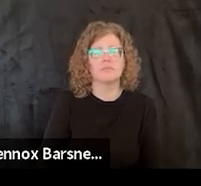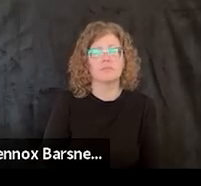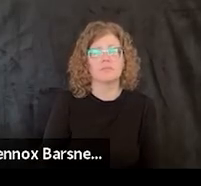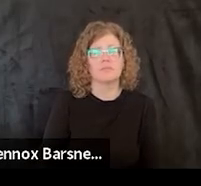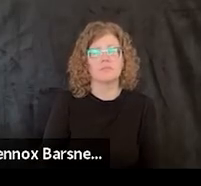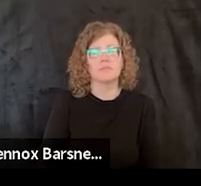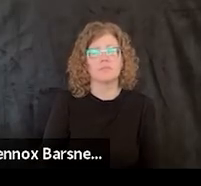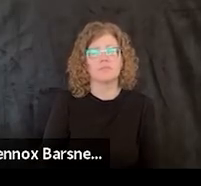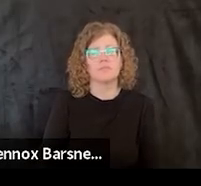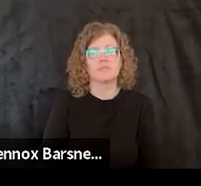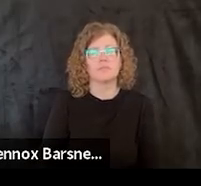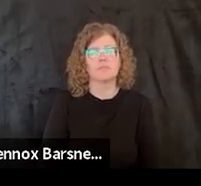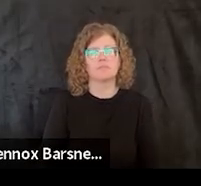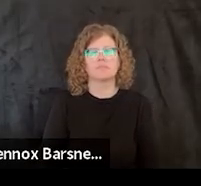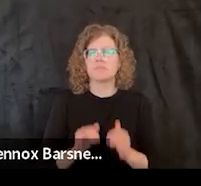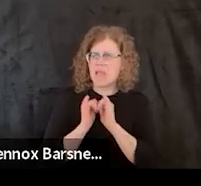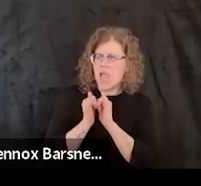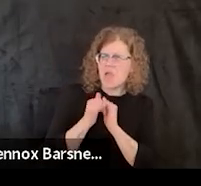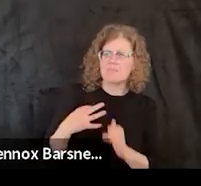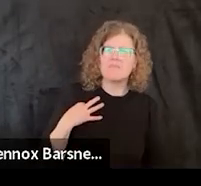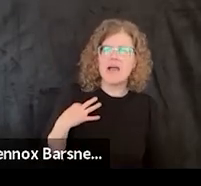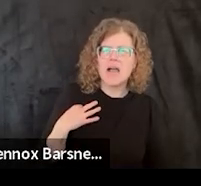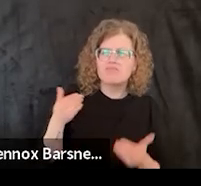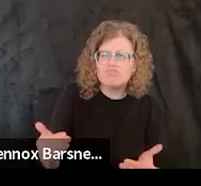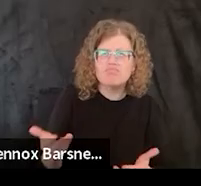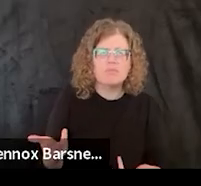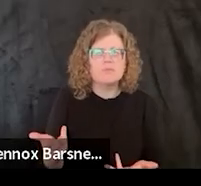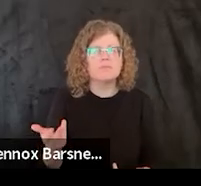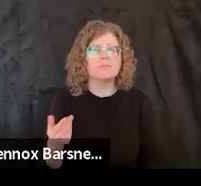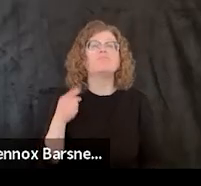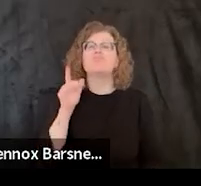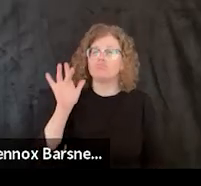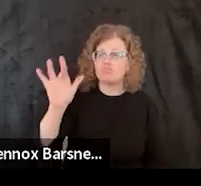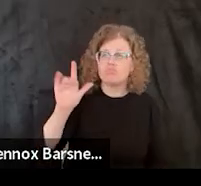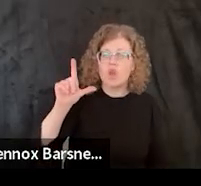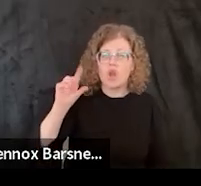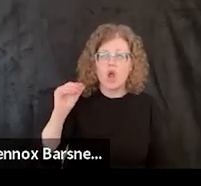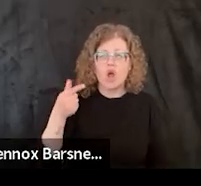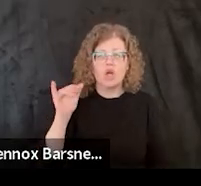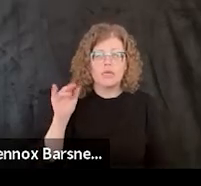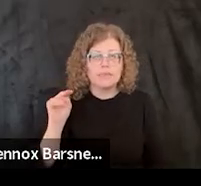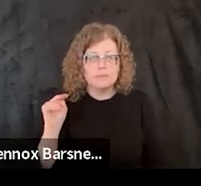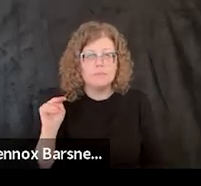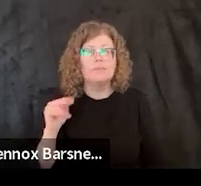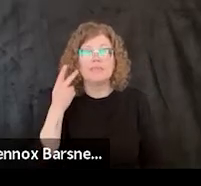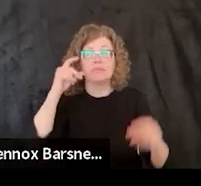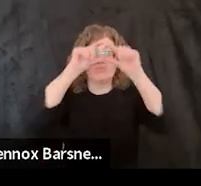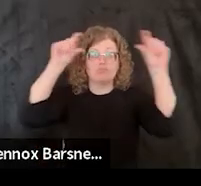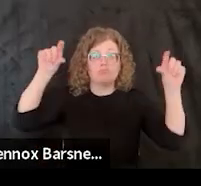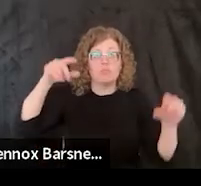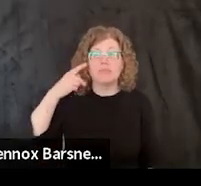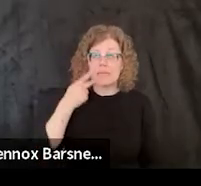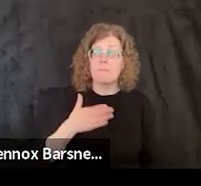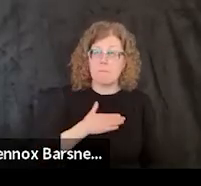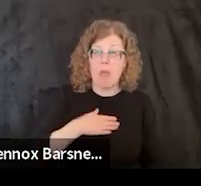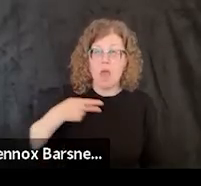How to apply. When you log in, you will notice a section called My Profile. Please ensure that your profile is